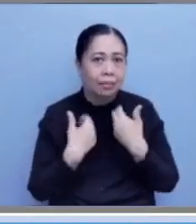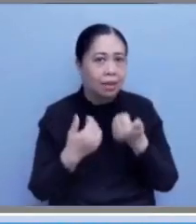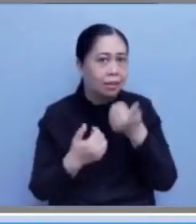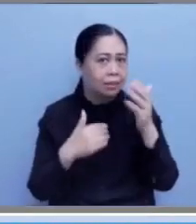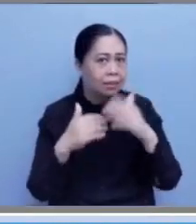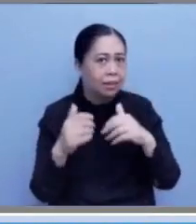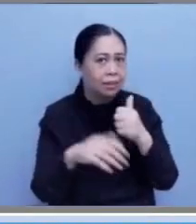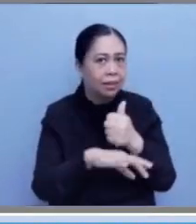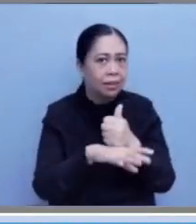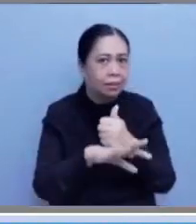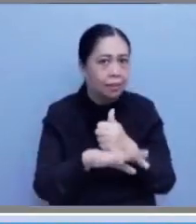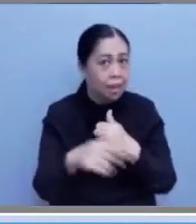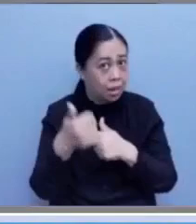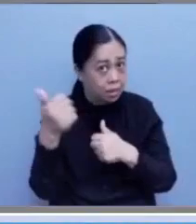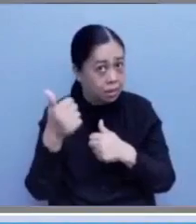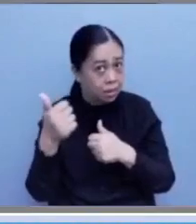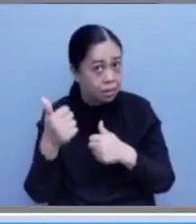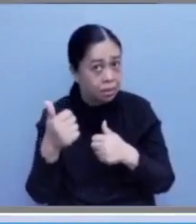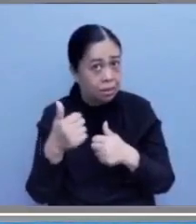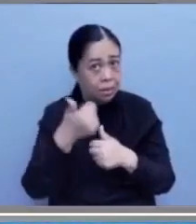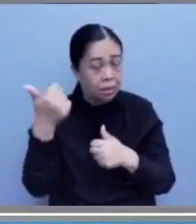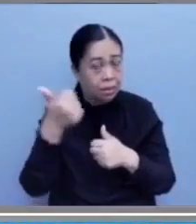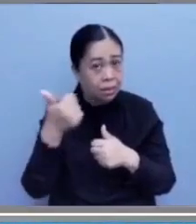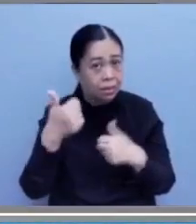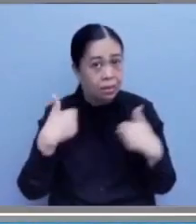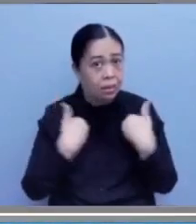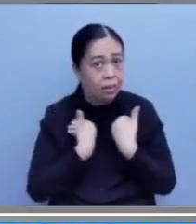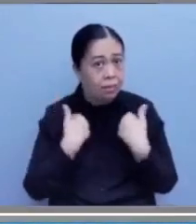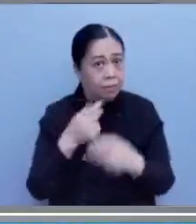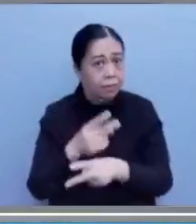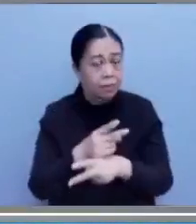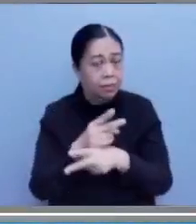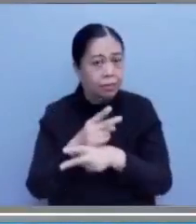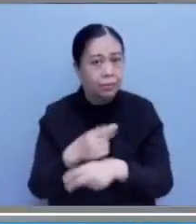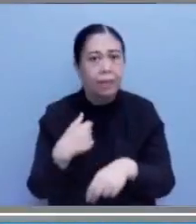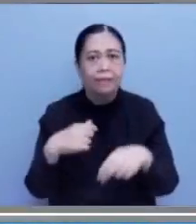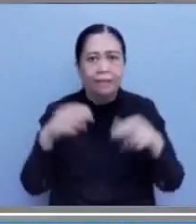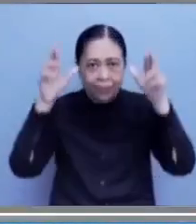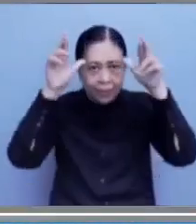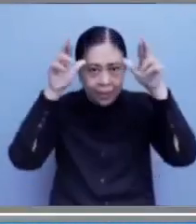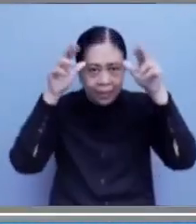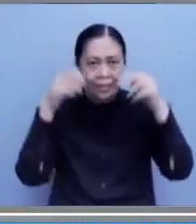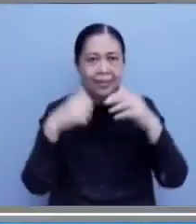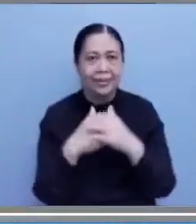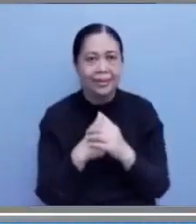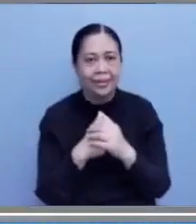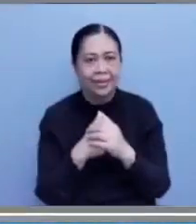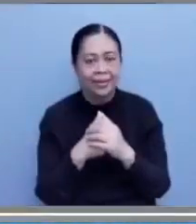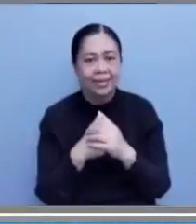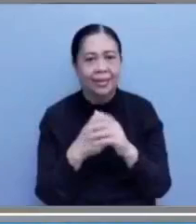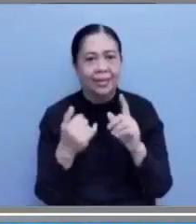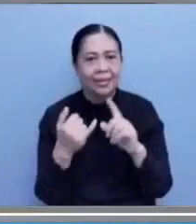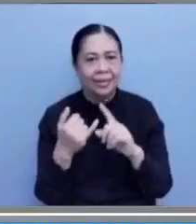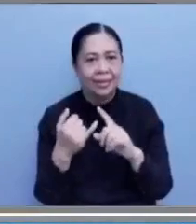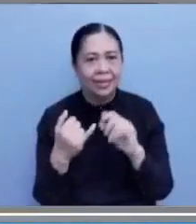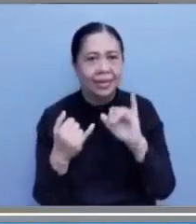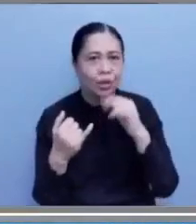Anong ibang... May iba ka pang exotic animals? Yes. Oh, yes. Marami. I have iguana,